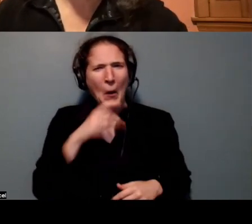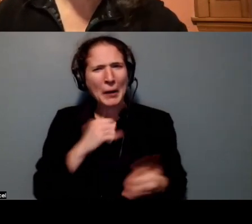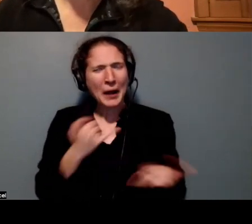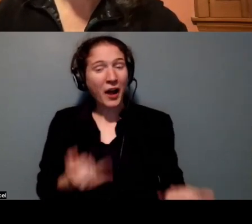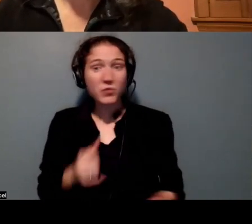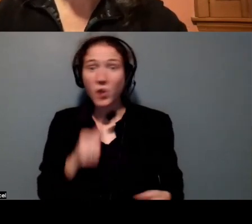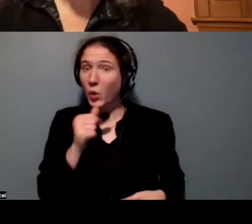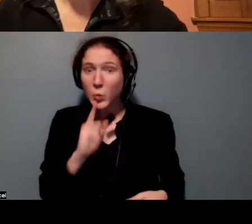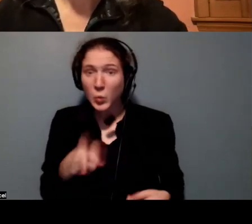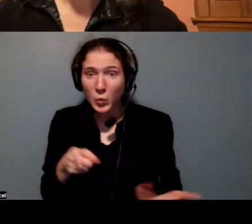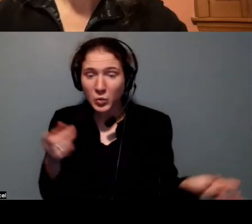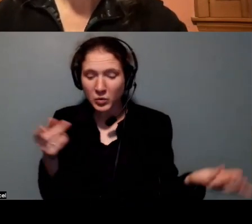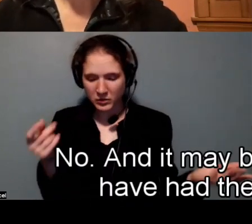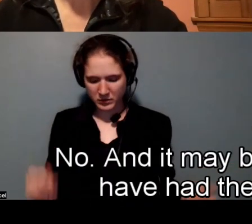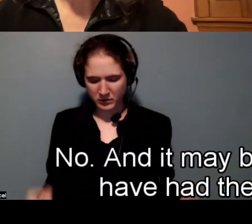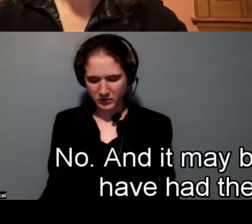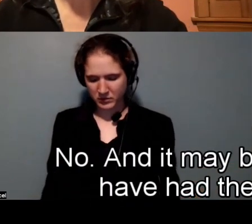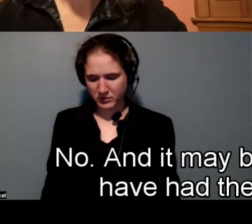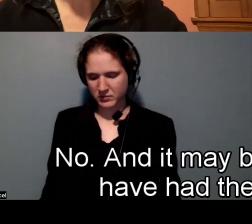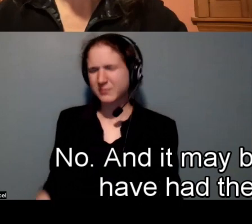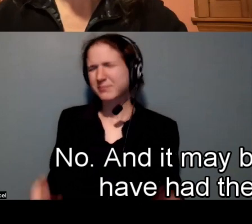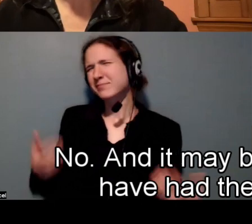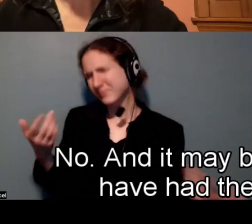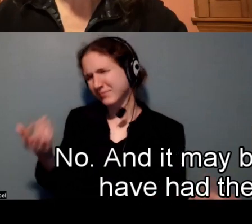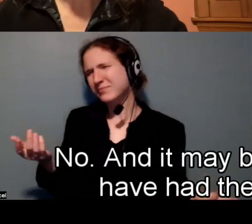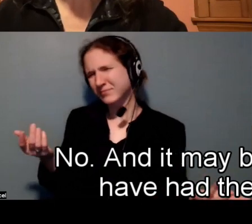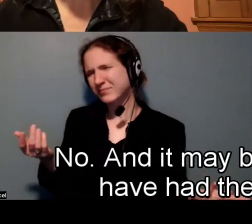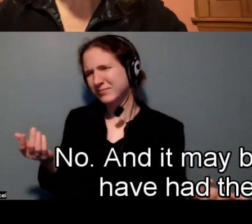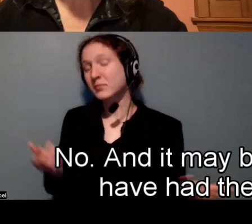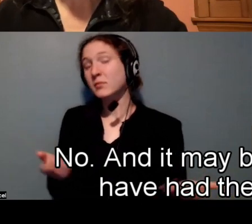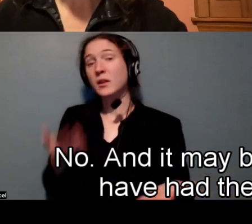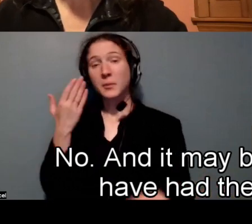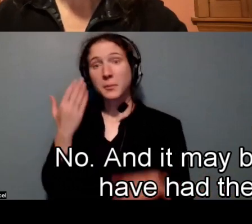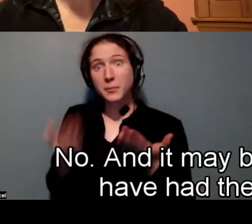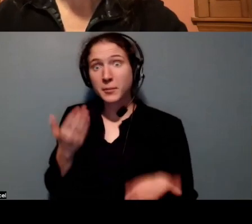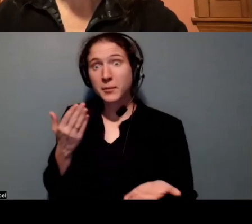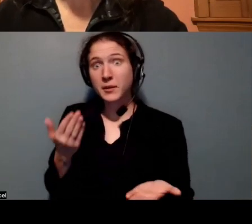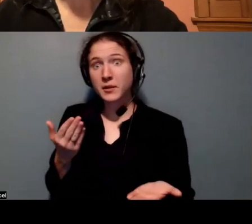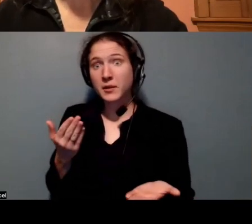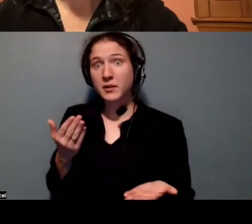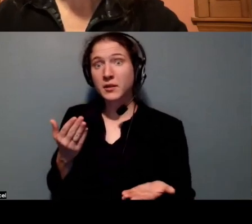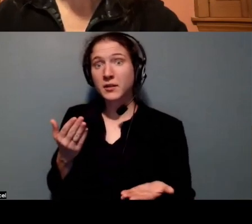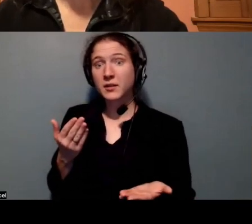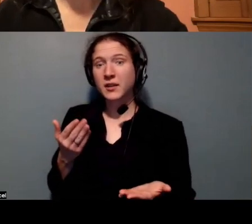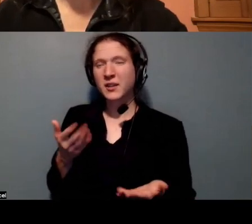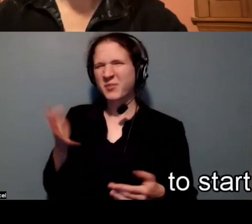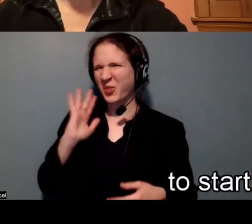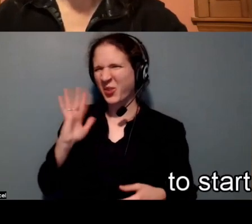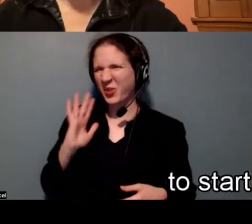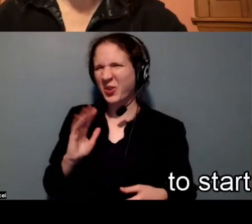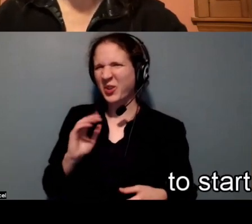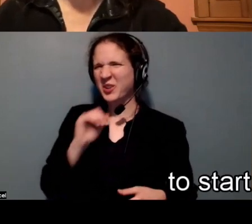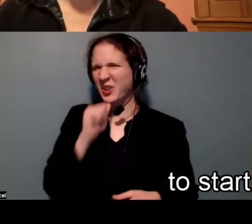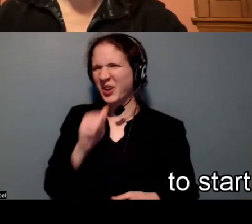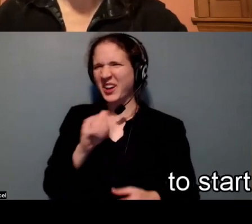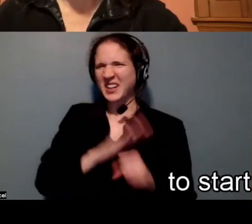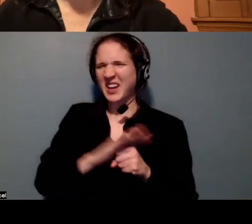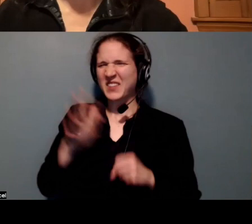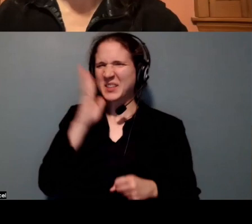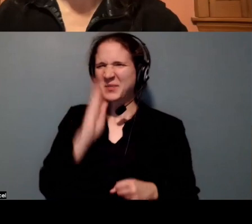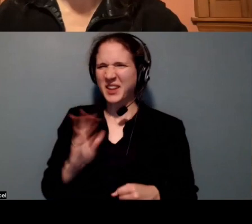true. No, and it may be that I wouldn't have had the wherewithal to start